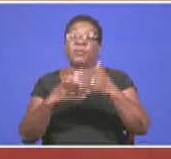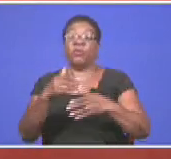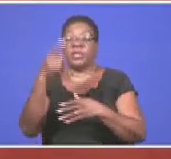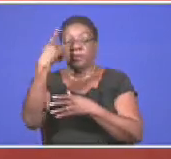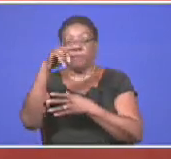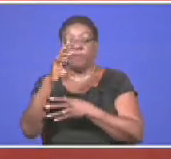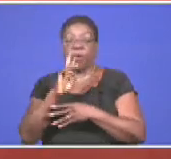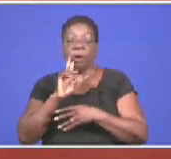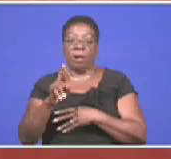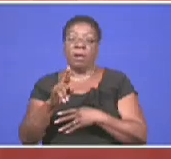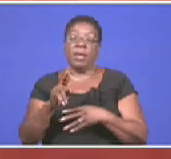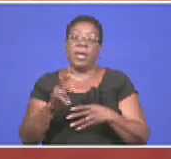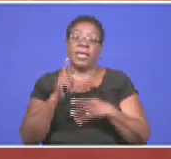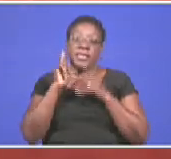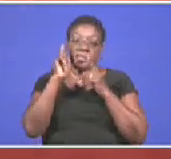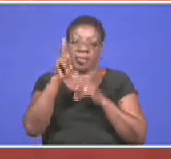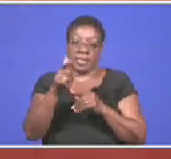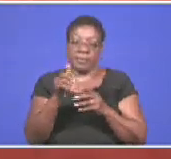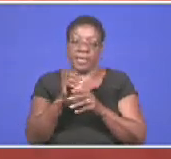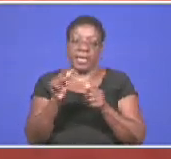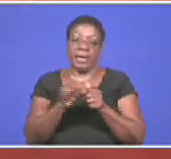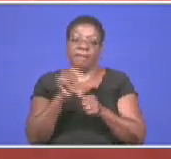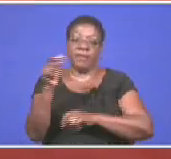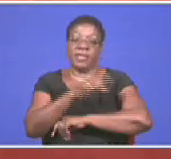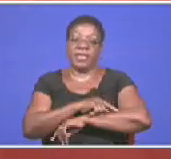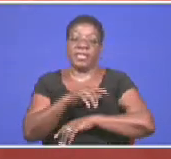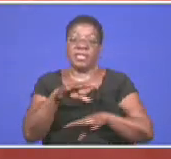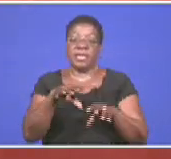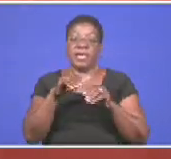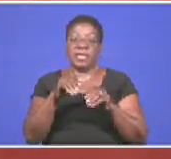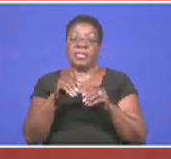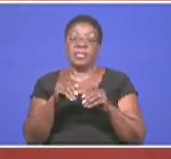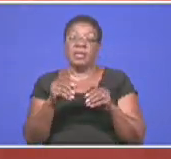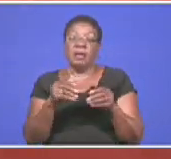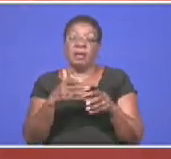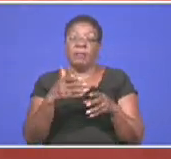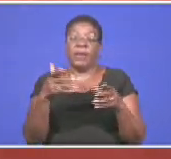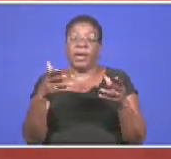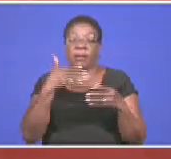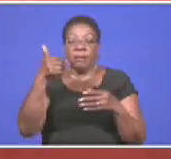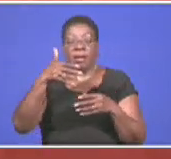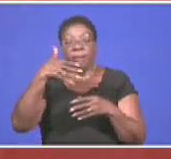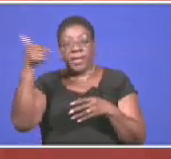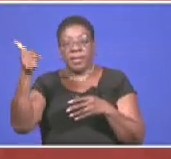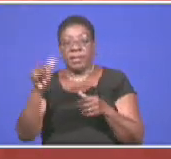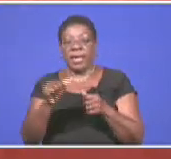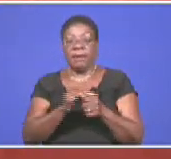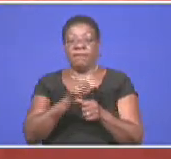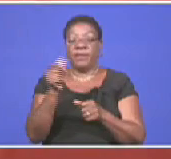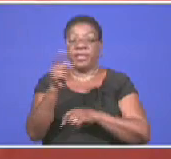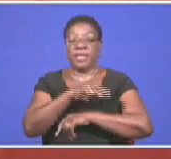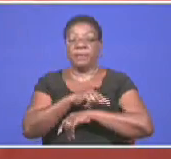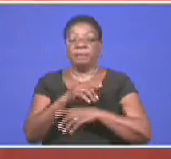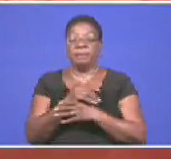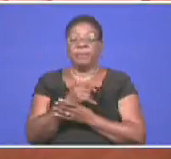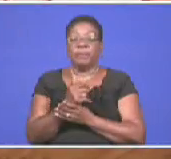So it seems like every day that she gets out there in live action, it gets a little bit better and she gets a little bit more